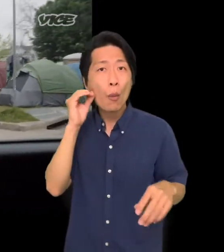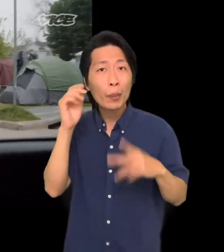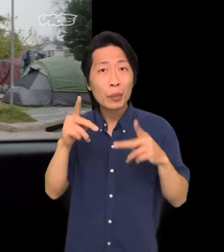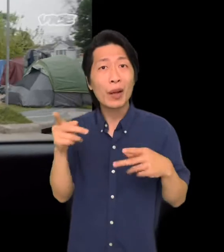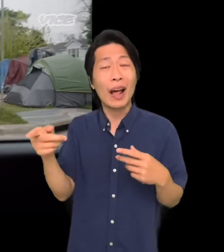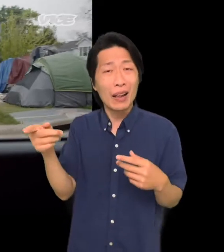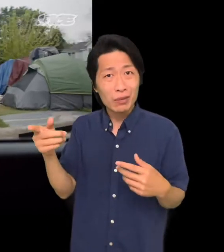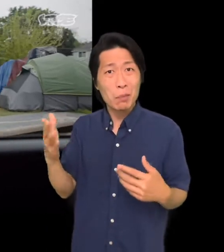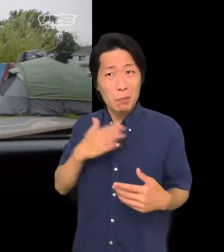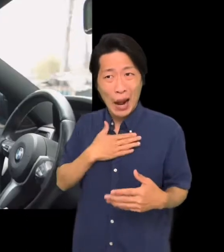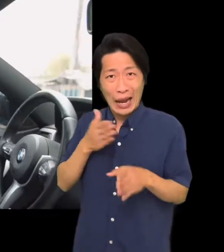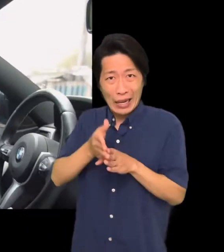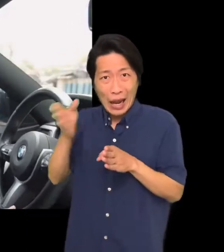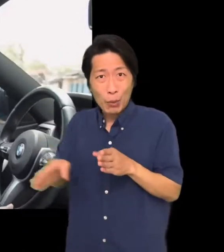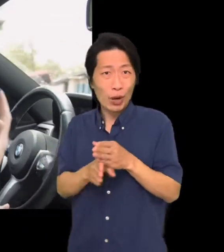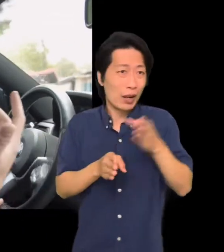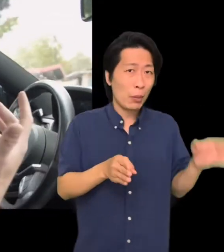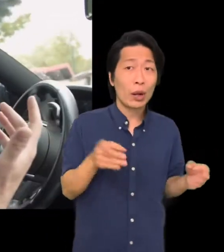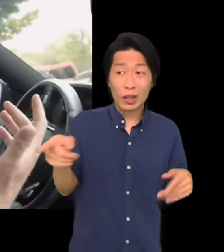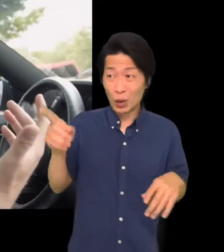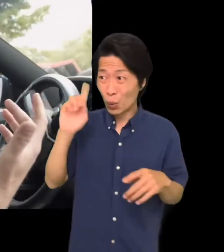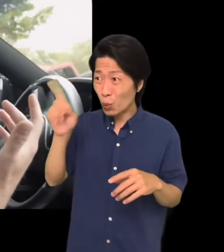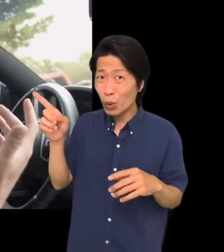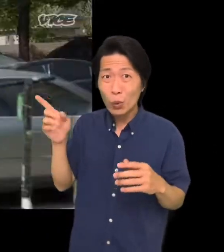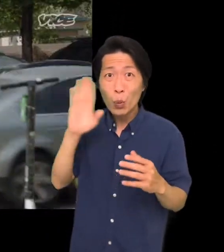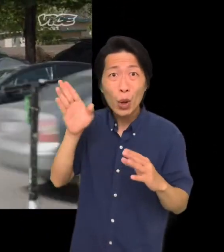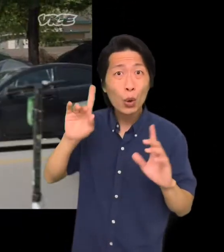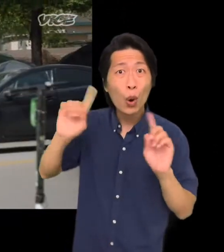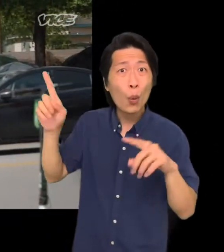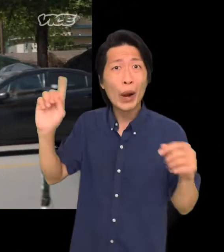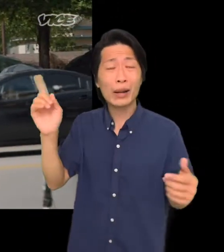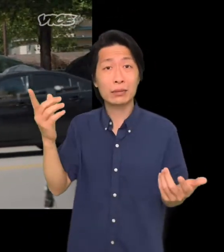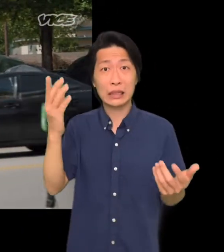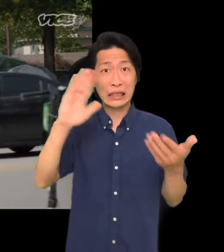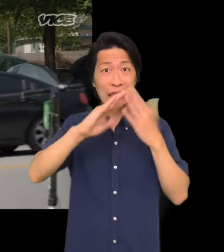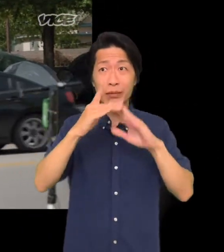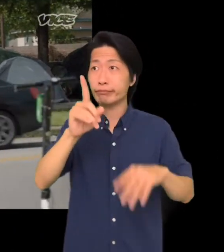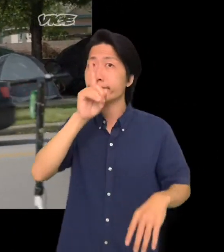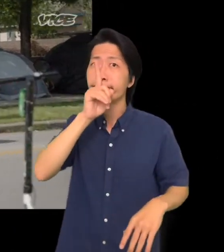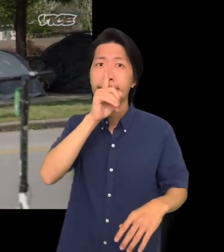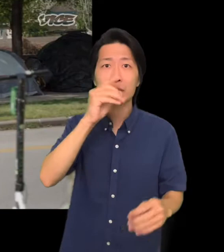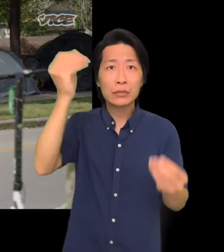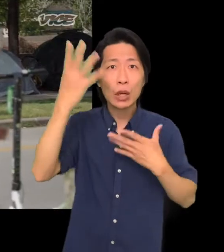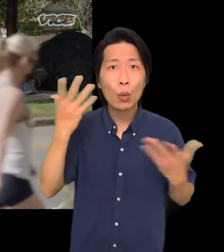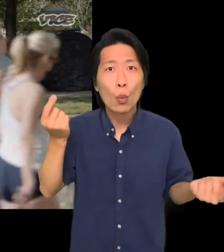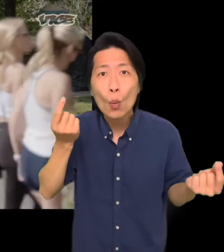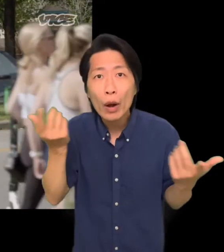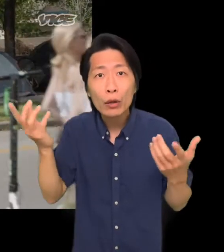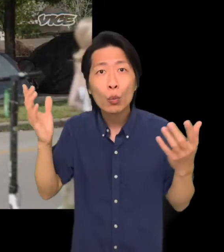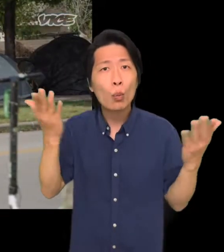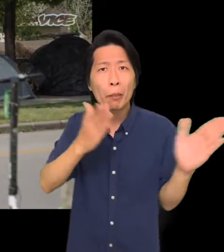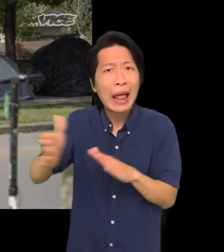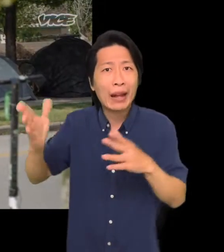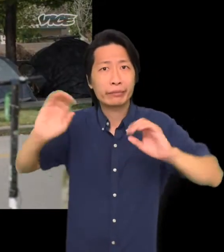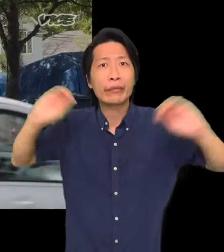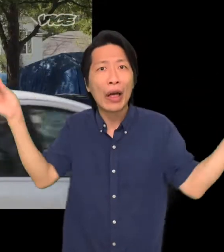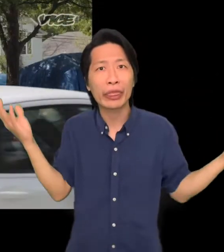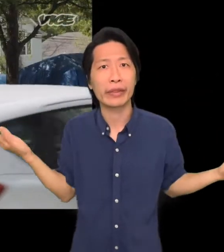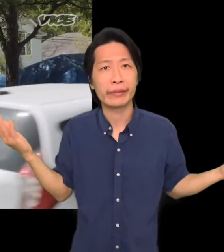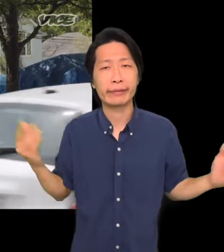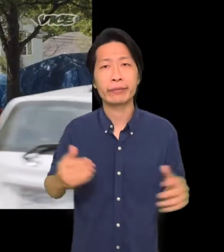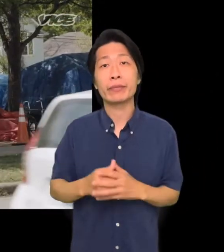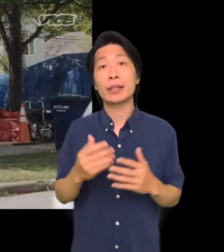here as my neighbors. Where are they gonna go? Like, the city hasn't told us what the plan is, partly because they don't have a